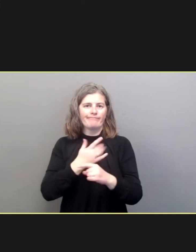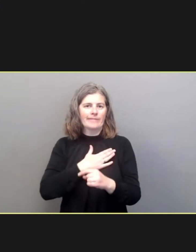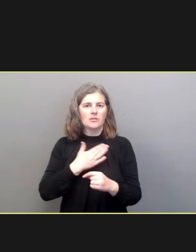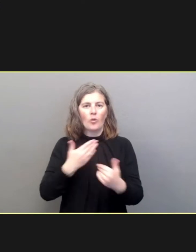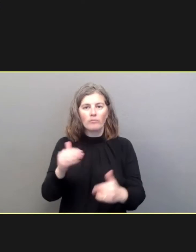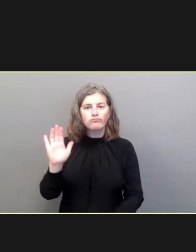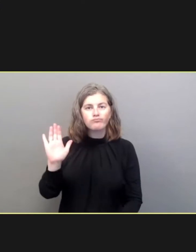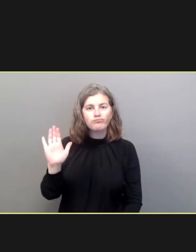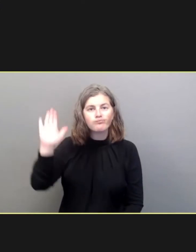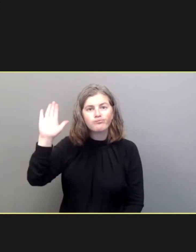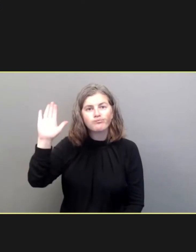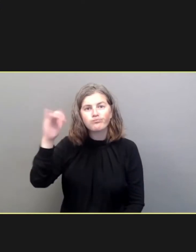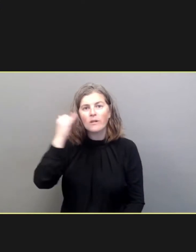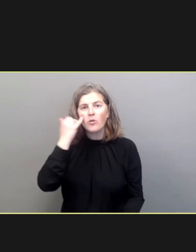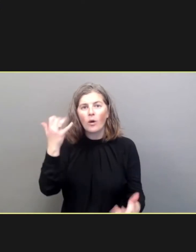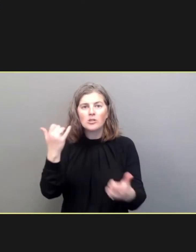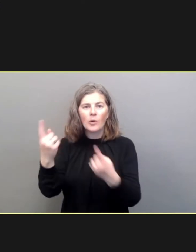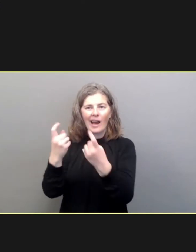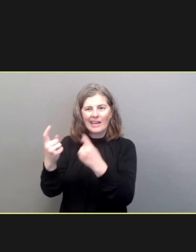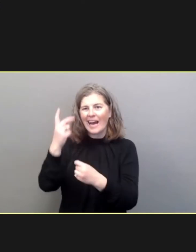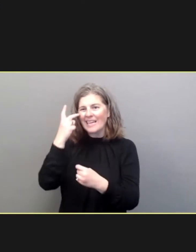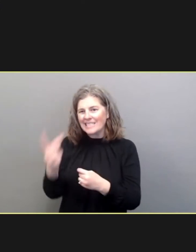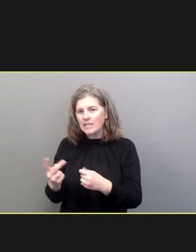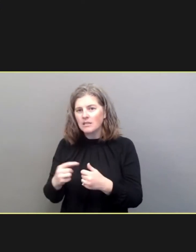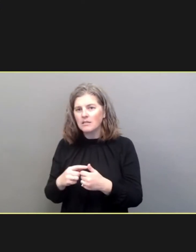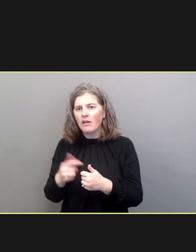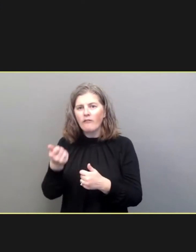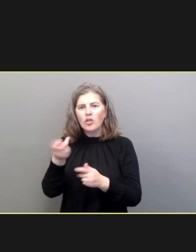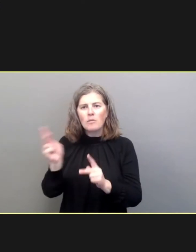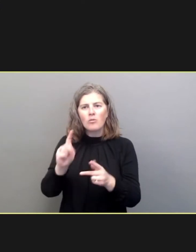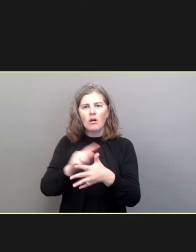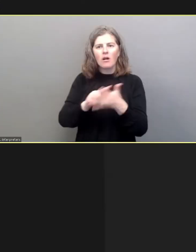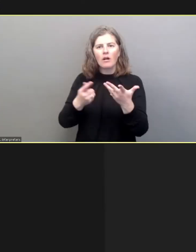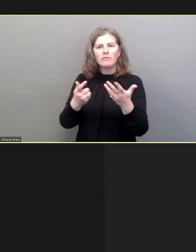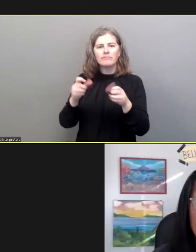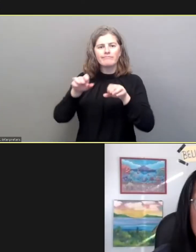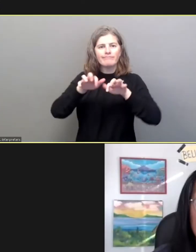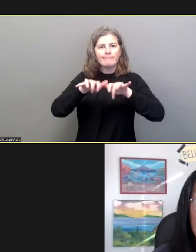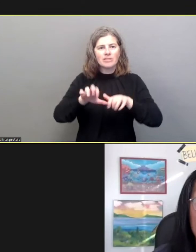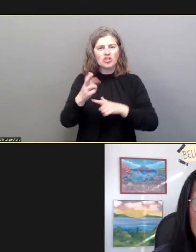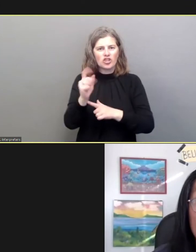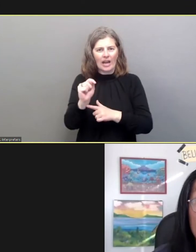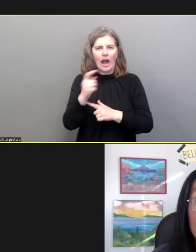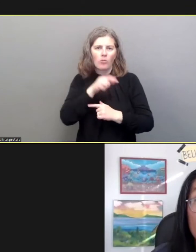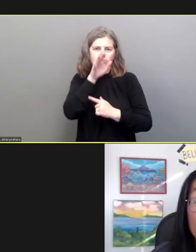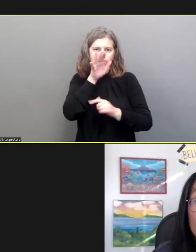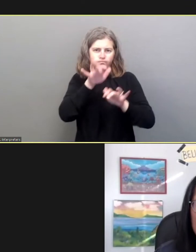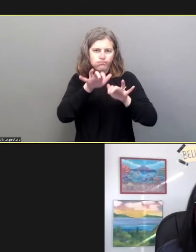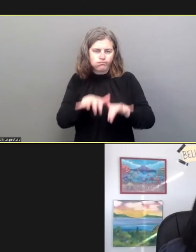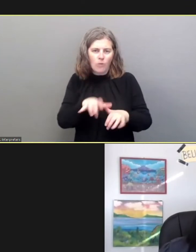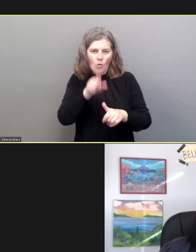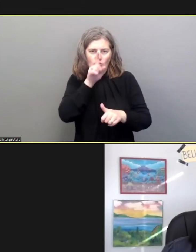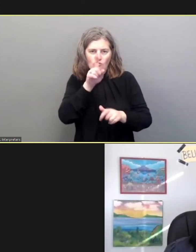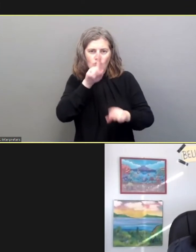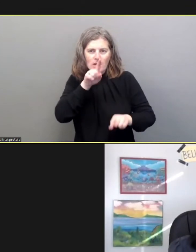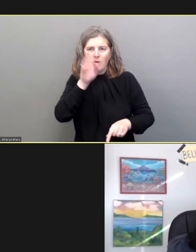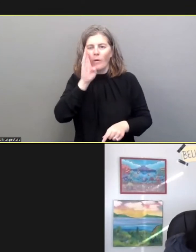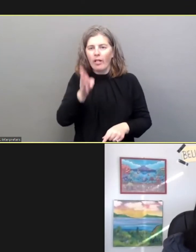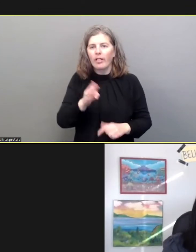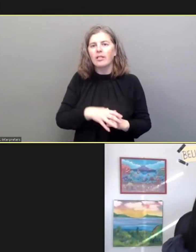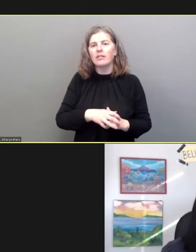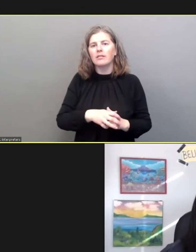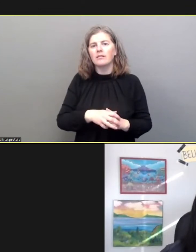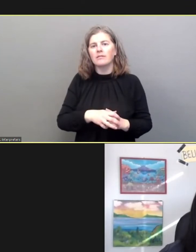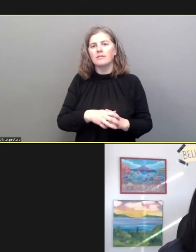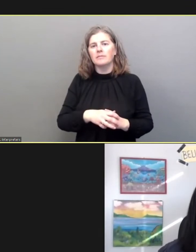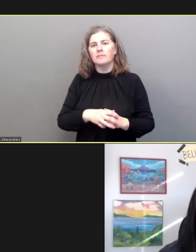and raise your hand if you'd like to ask a question. I see that a couple of folks have dropped questions in the chat, so that I'll just read those out when the time